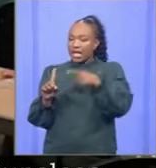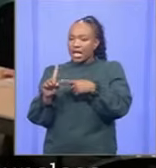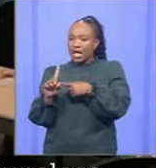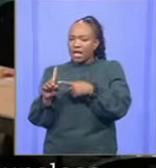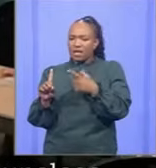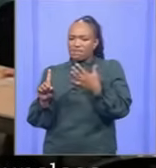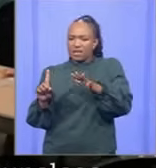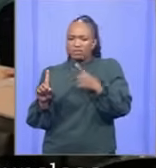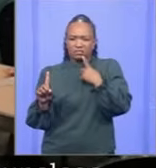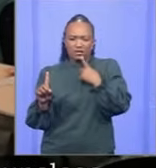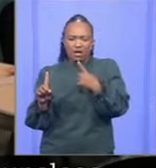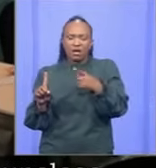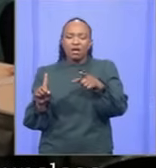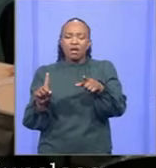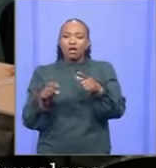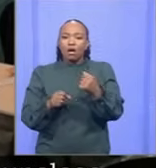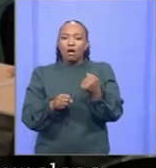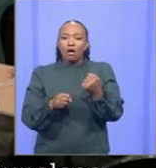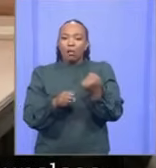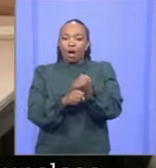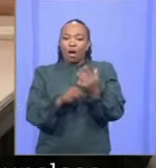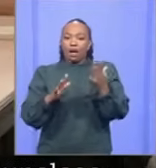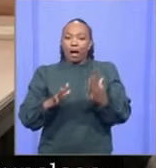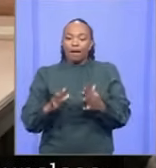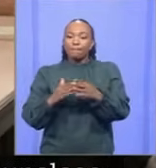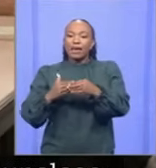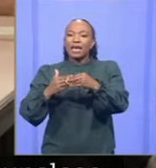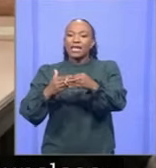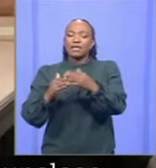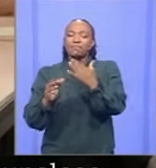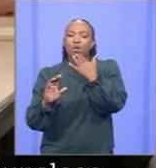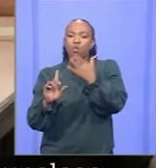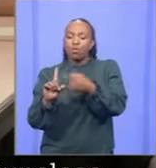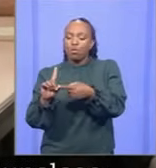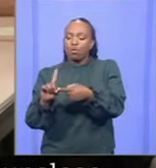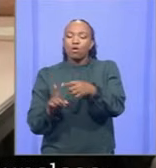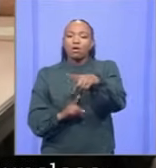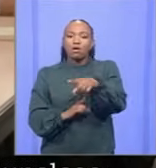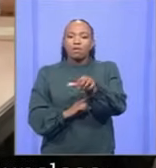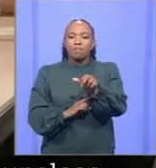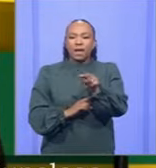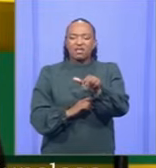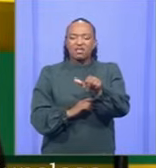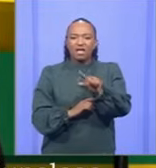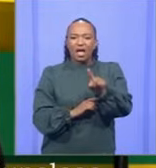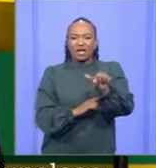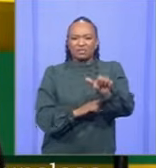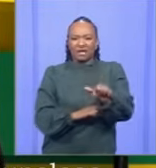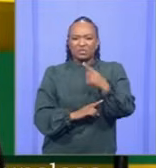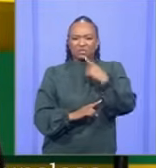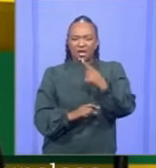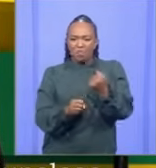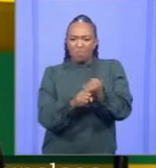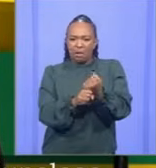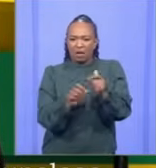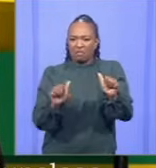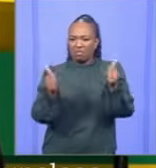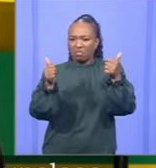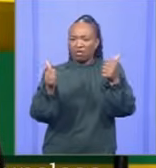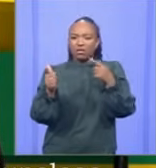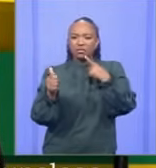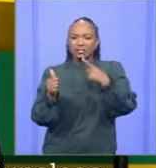gore badiredi ba lekoko ba ba eteletsweng pele ke Panyaza Lesufi mo pusong ya province ba ne ba sa ikanyege. A re dipuisano tsa